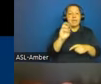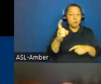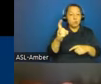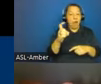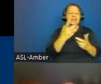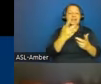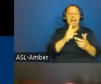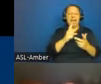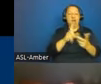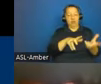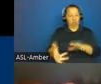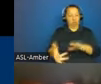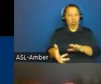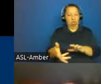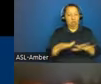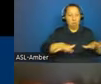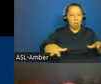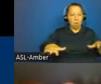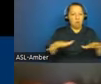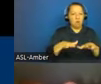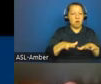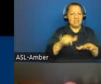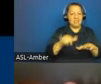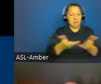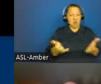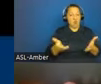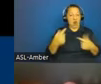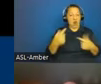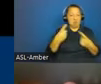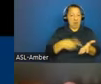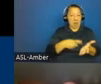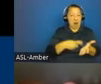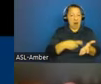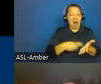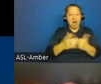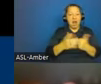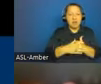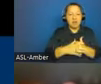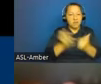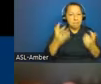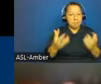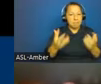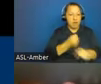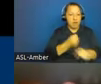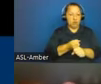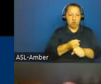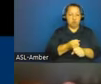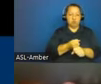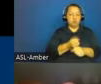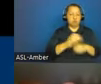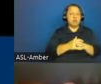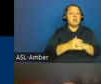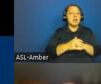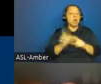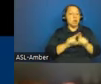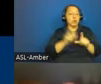about this 16-year project that only recently culminated in a positive identification of the ship. We hope, with